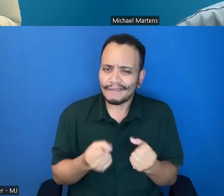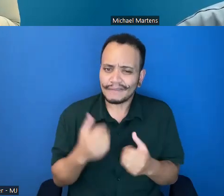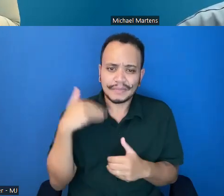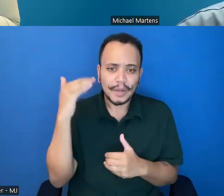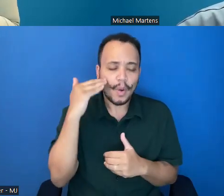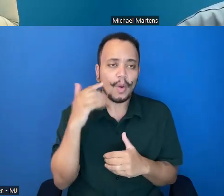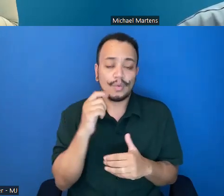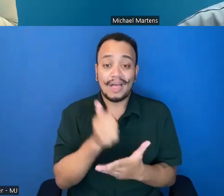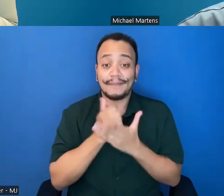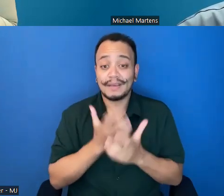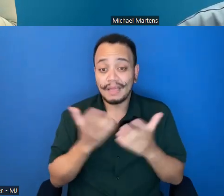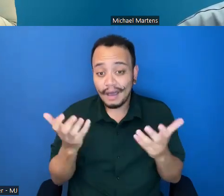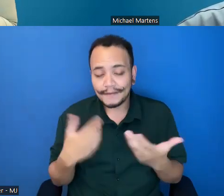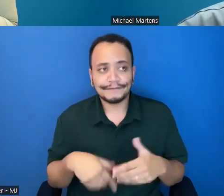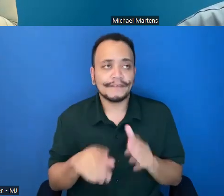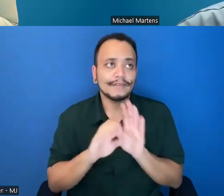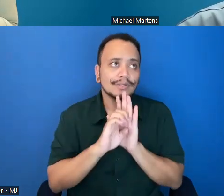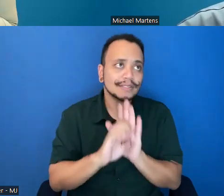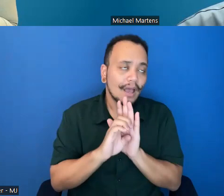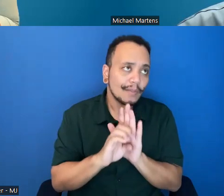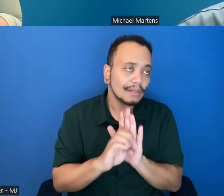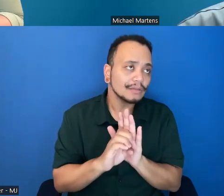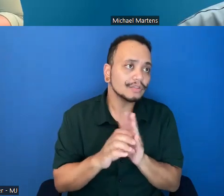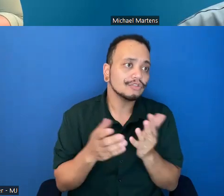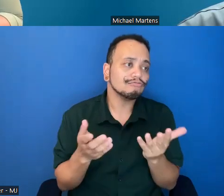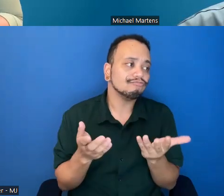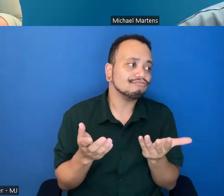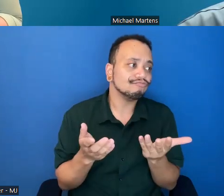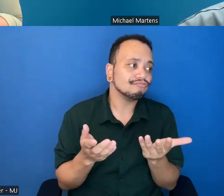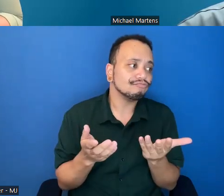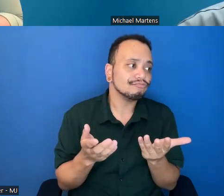when I sort of, as I said, to be able to like